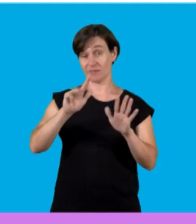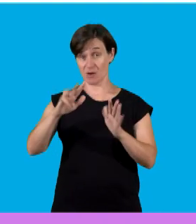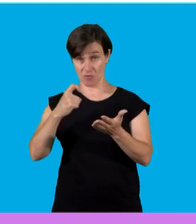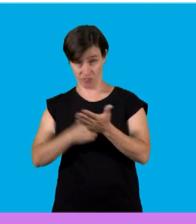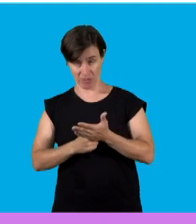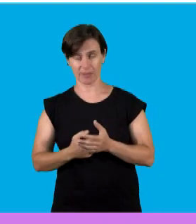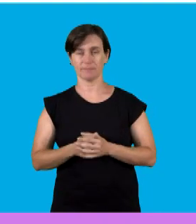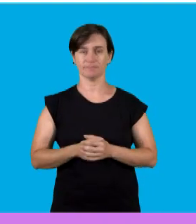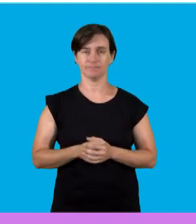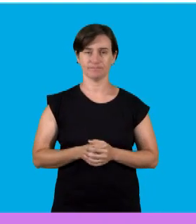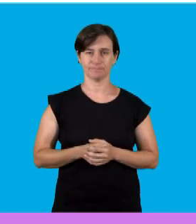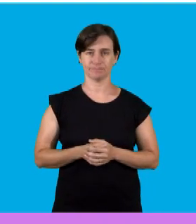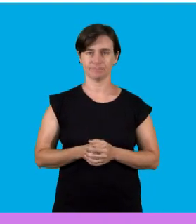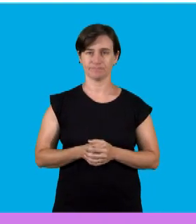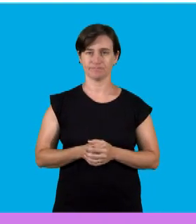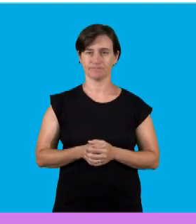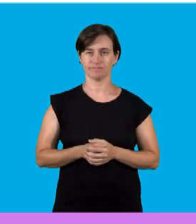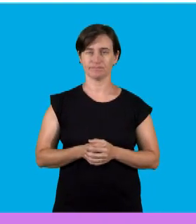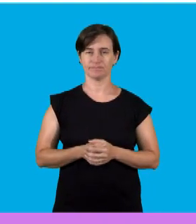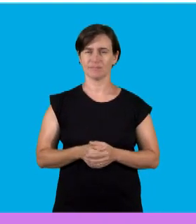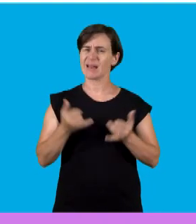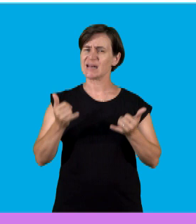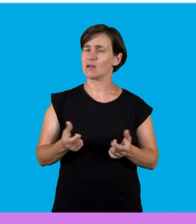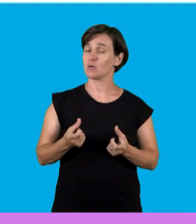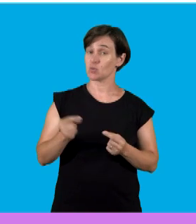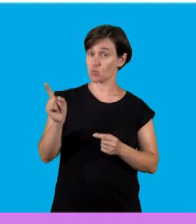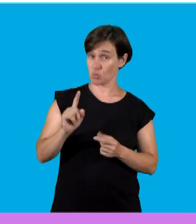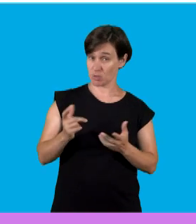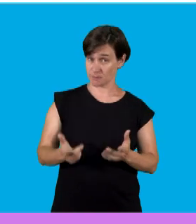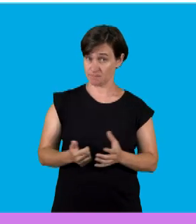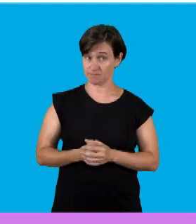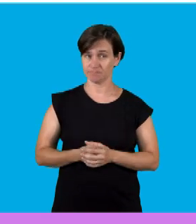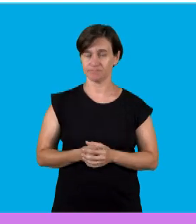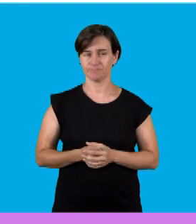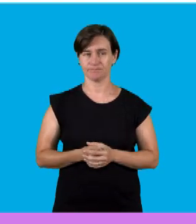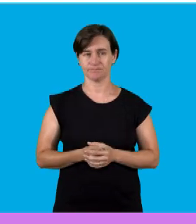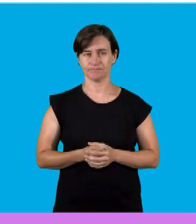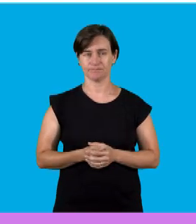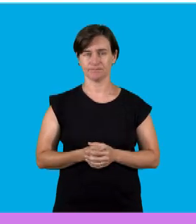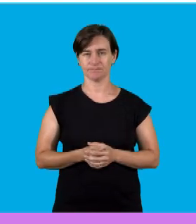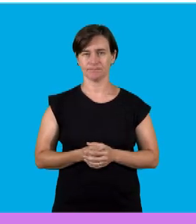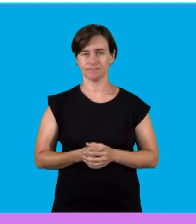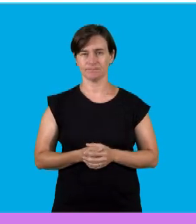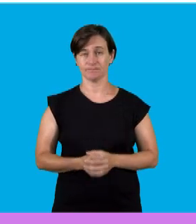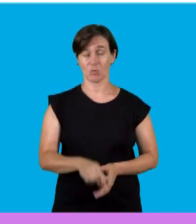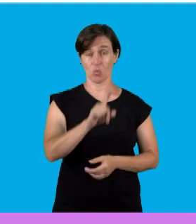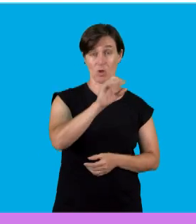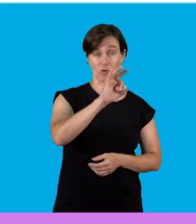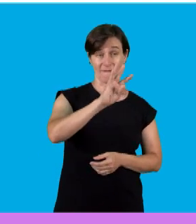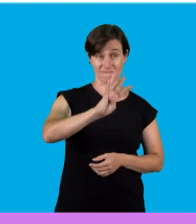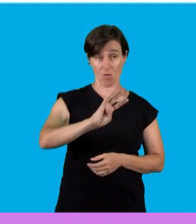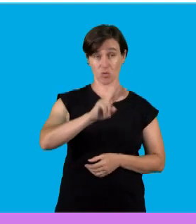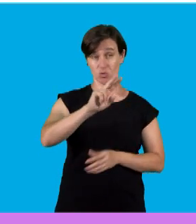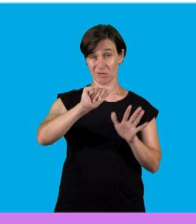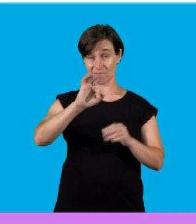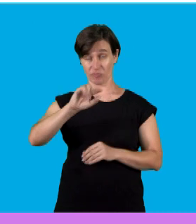7,479 rand as well. Right? So what do we do now? And look at this. So I'll take the